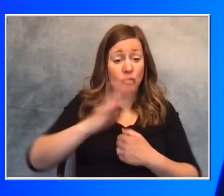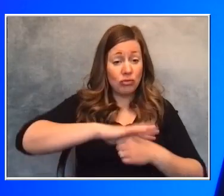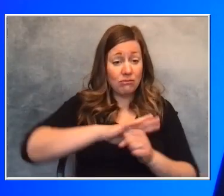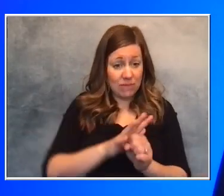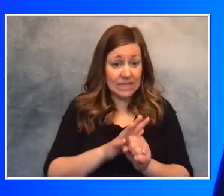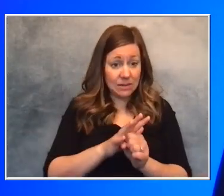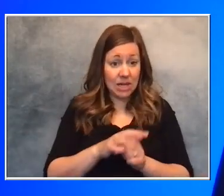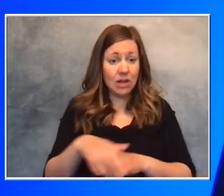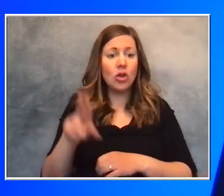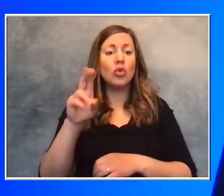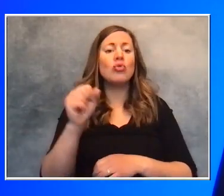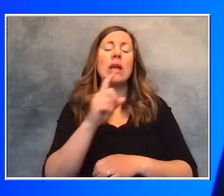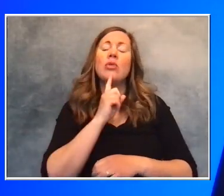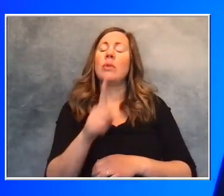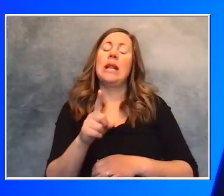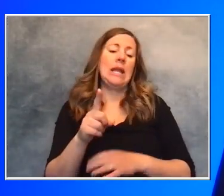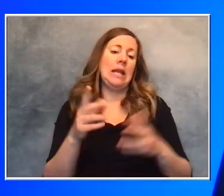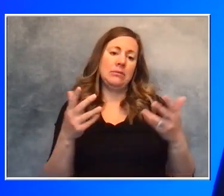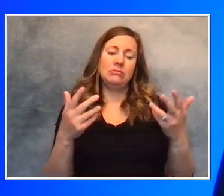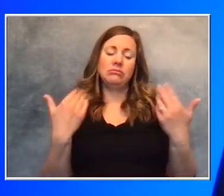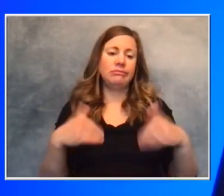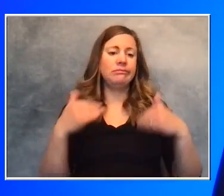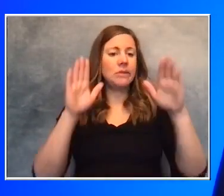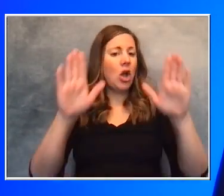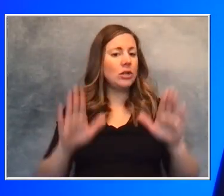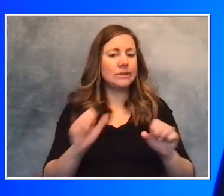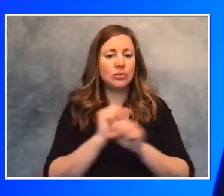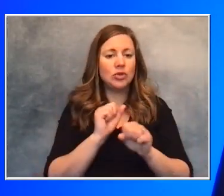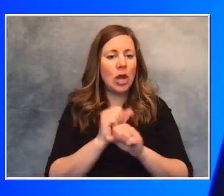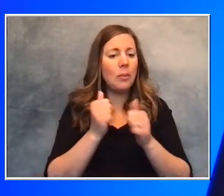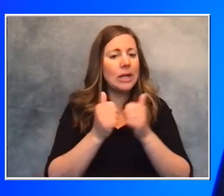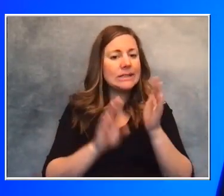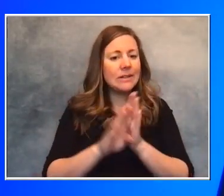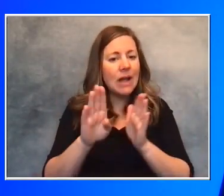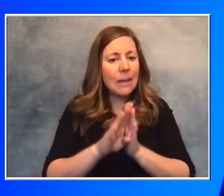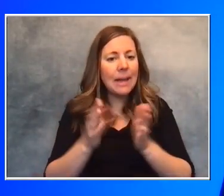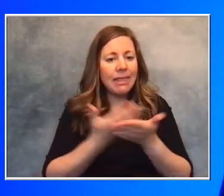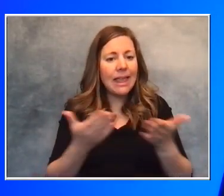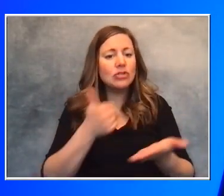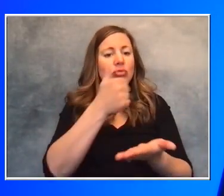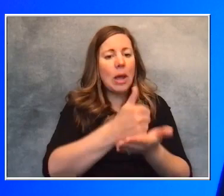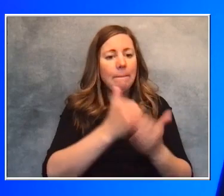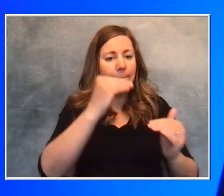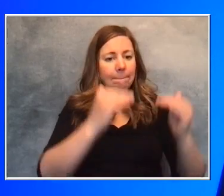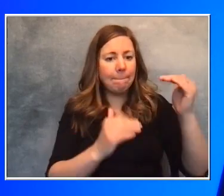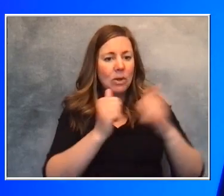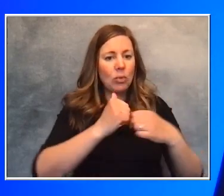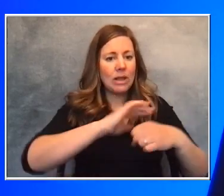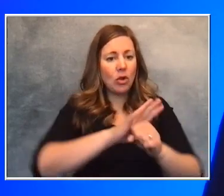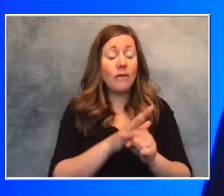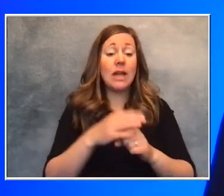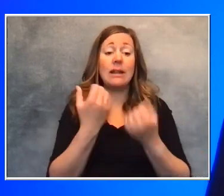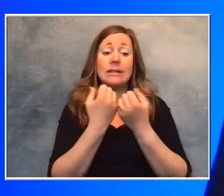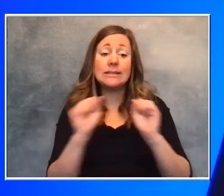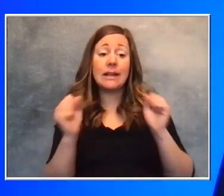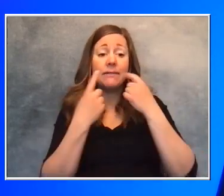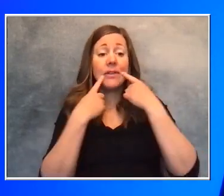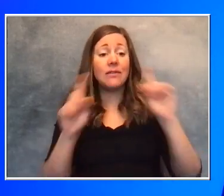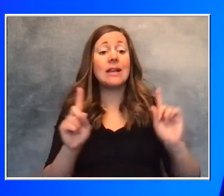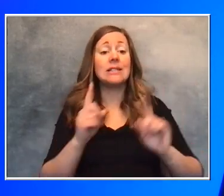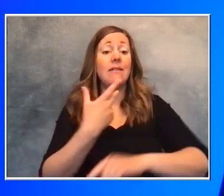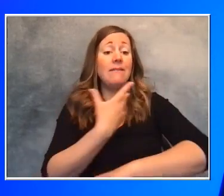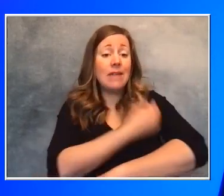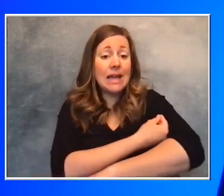did a fantastic job developing medical countermeasures to COVID-19 with our safe and effective vaccines, boosters, and updates, and